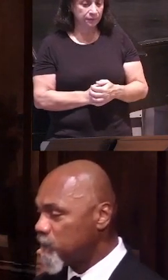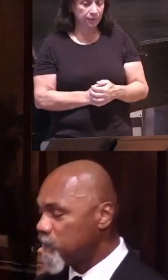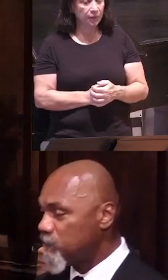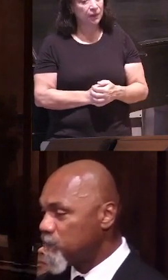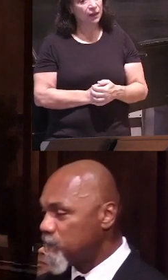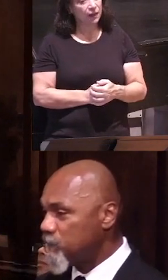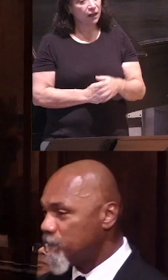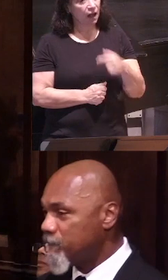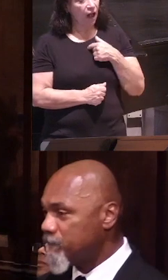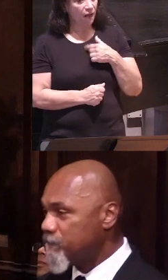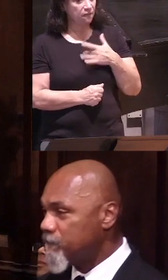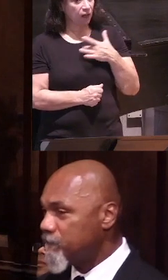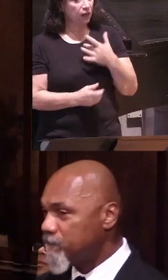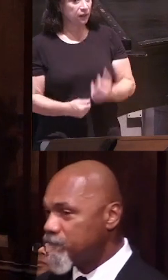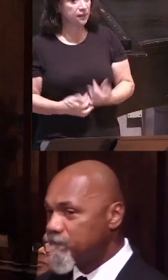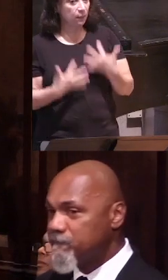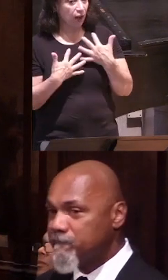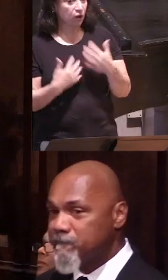I am inspired,